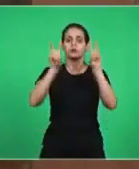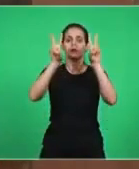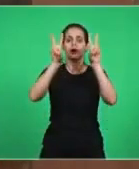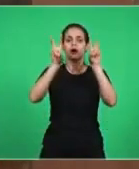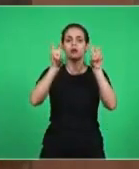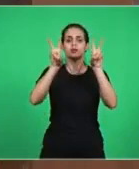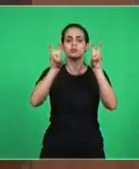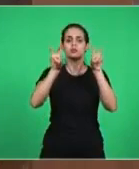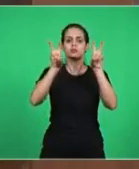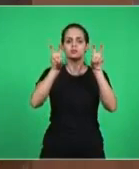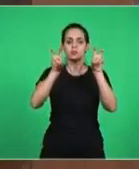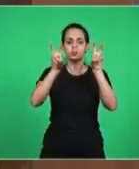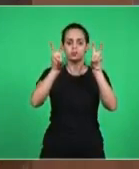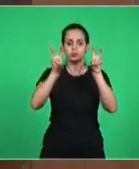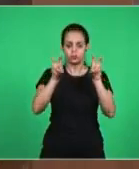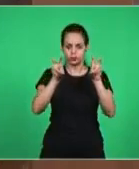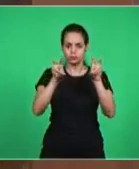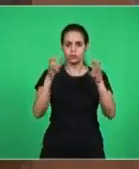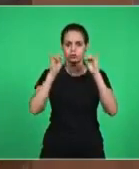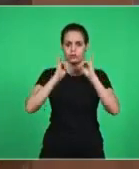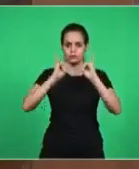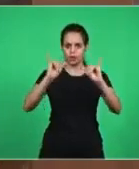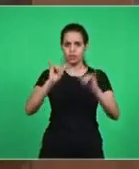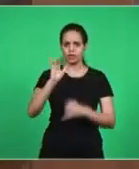topic that was spoken about,